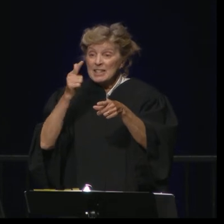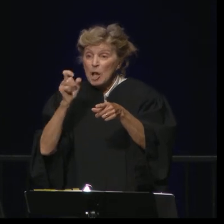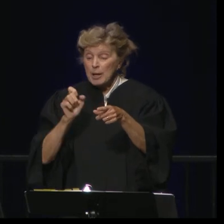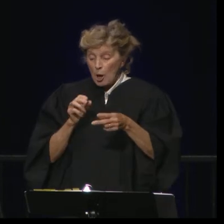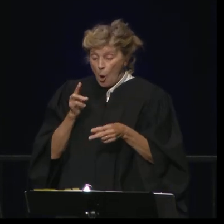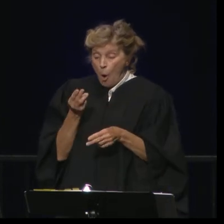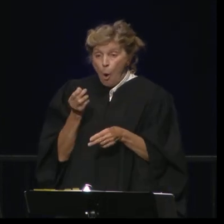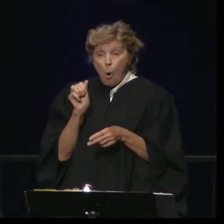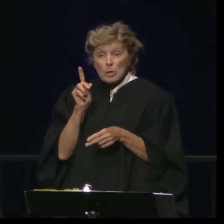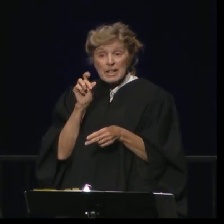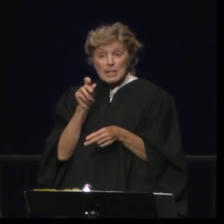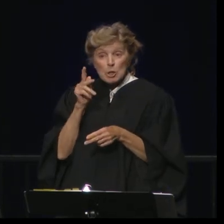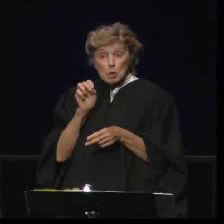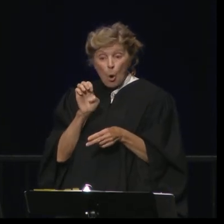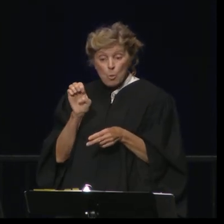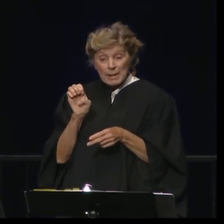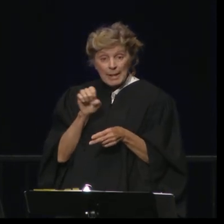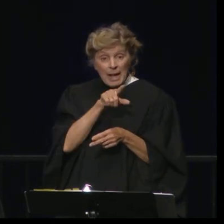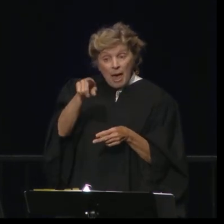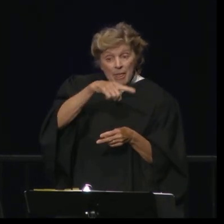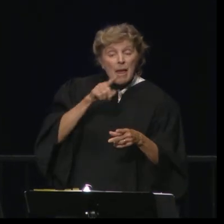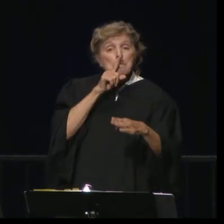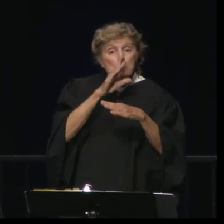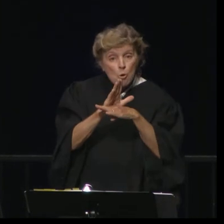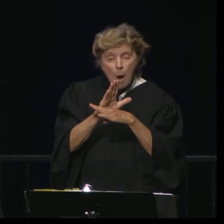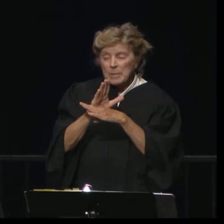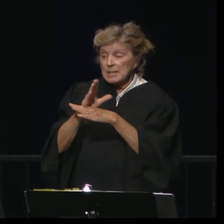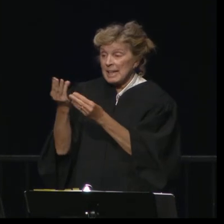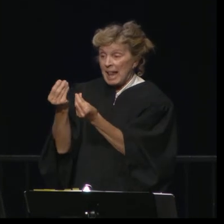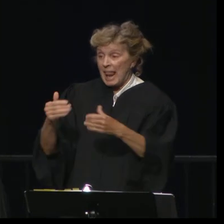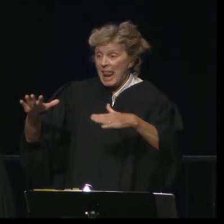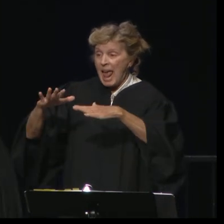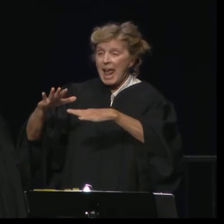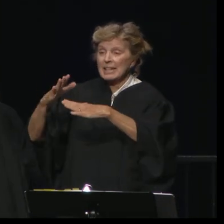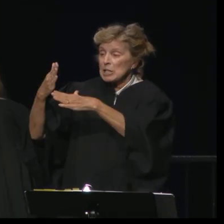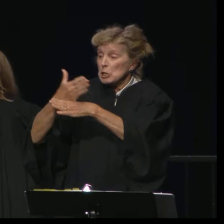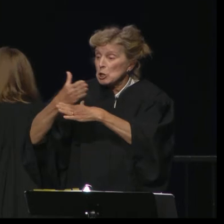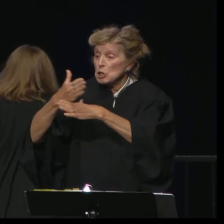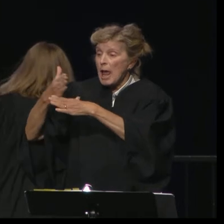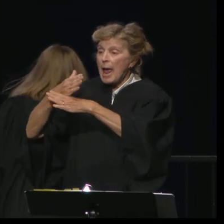that bound them to share the territory and protect the land.